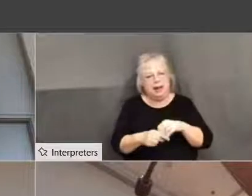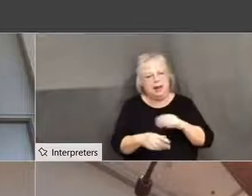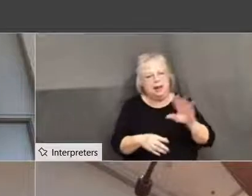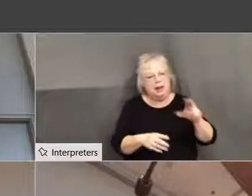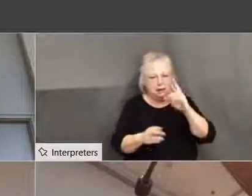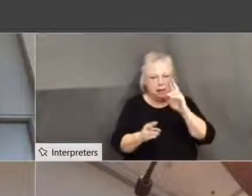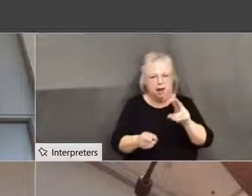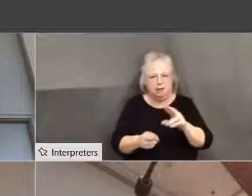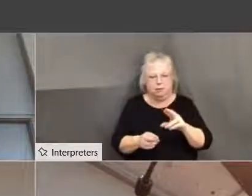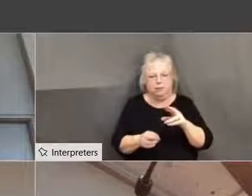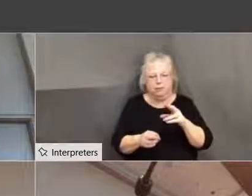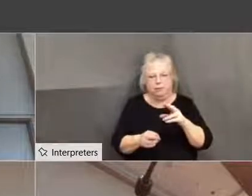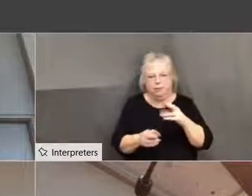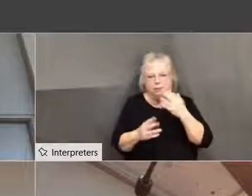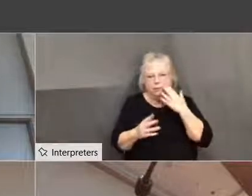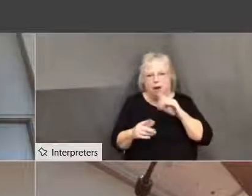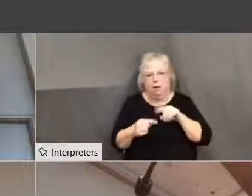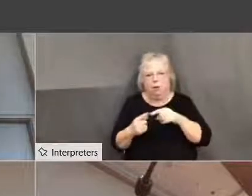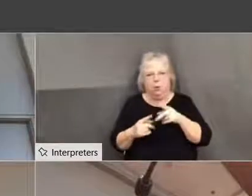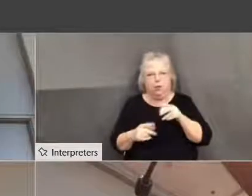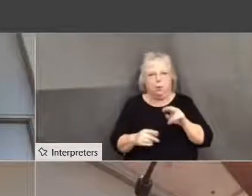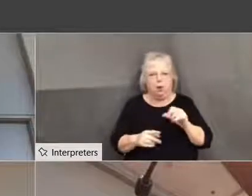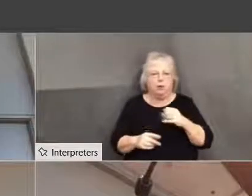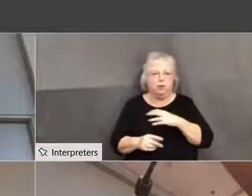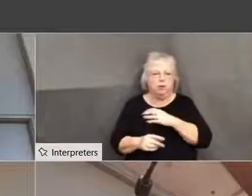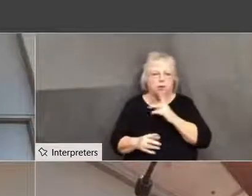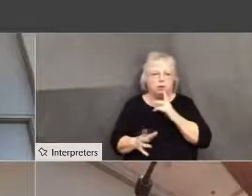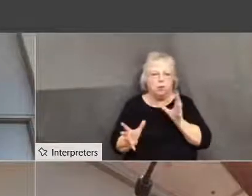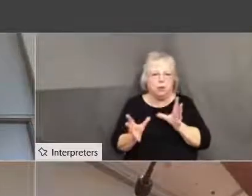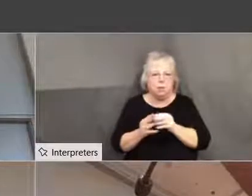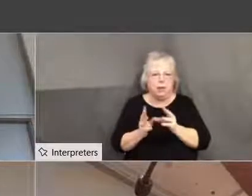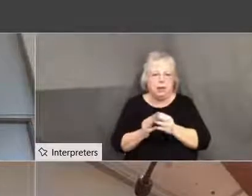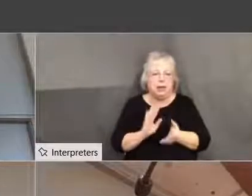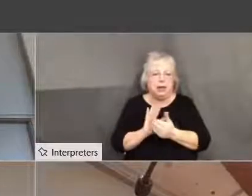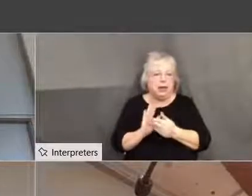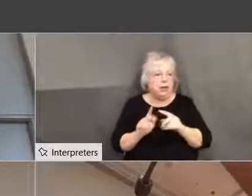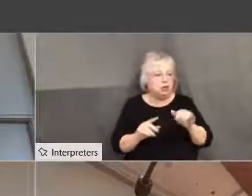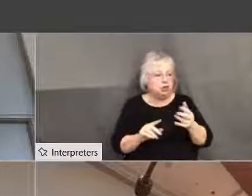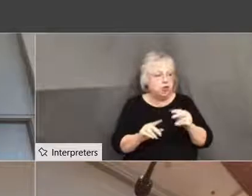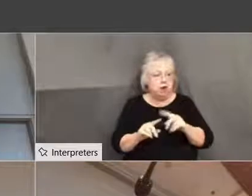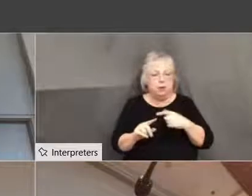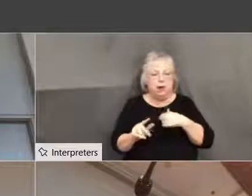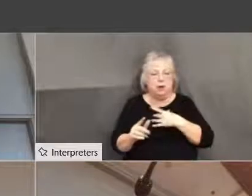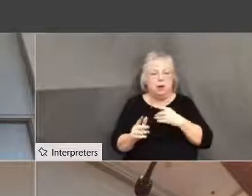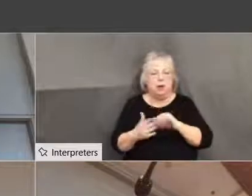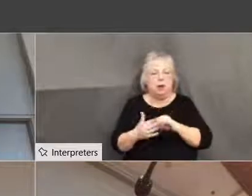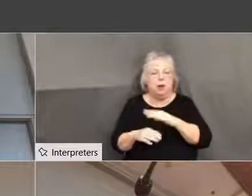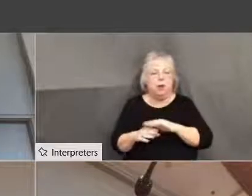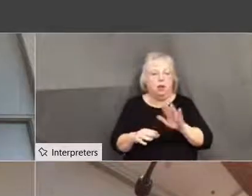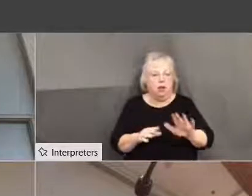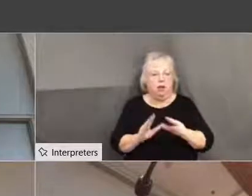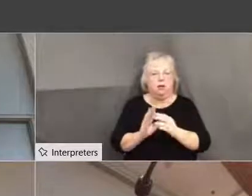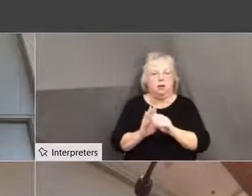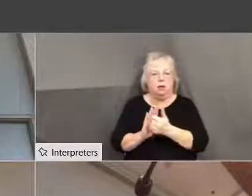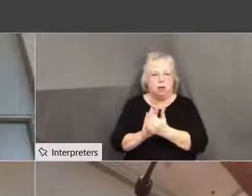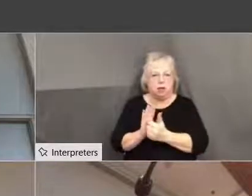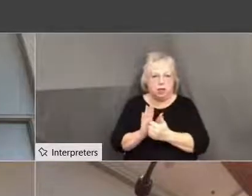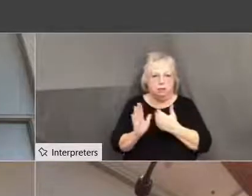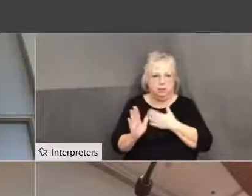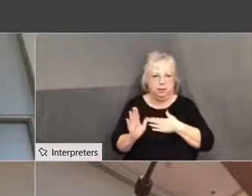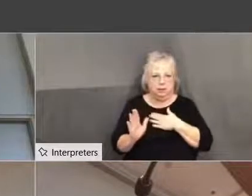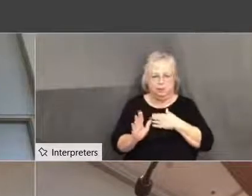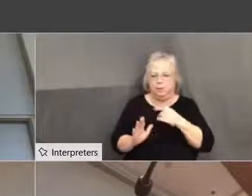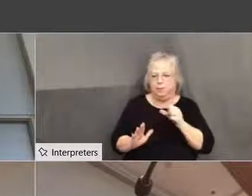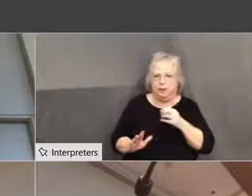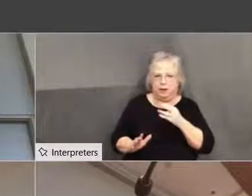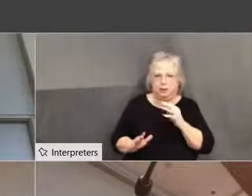I don't know when the Parks Commission is going to get together again, John, but I would like that to be on the agenda for discussion. Yes, ma'am. All right,